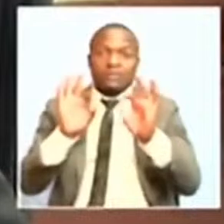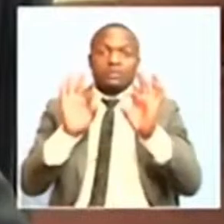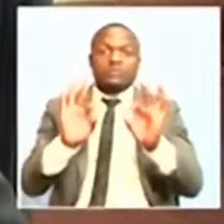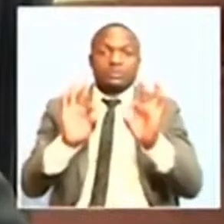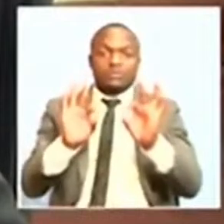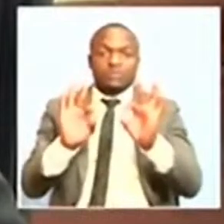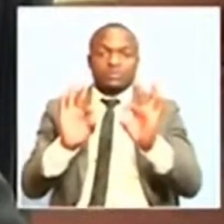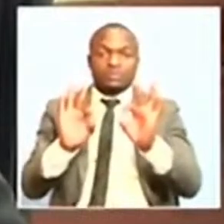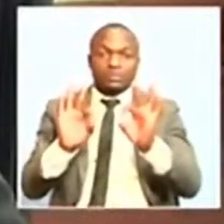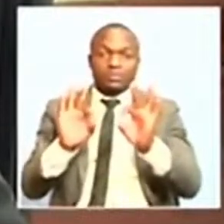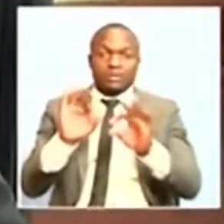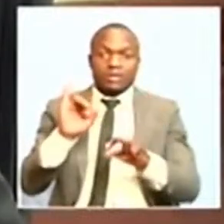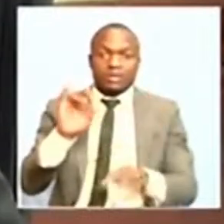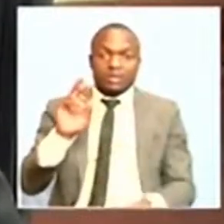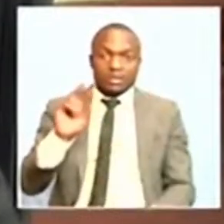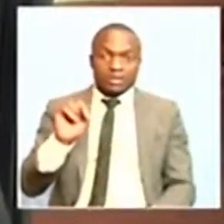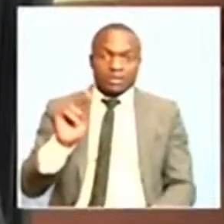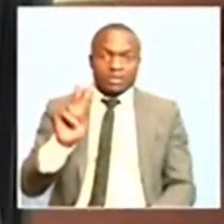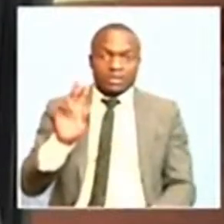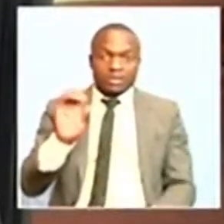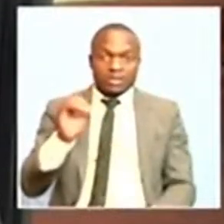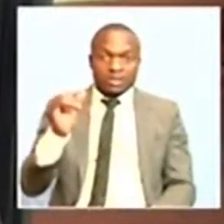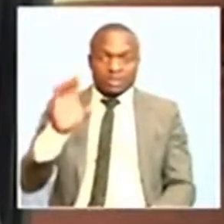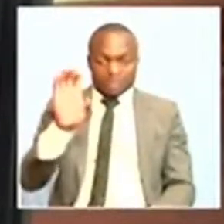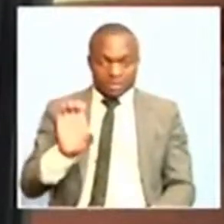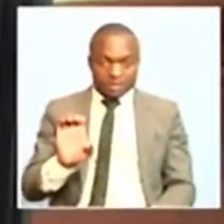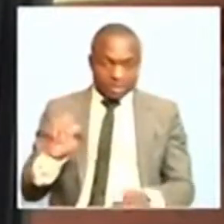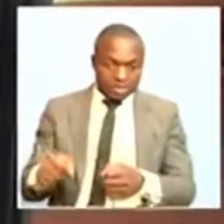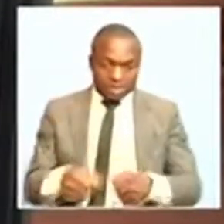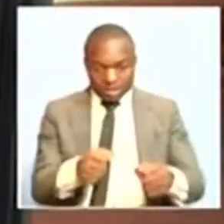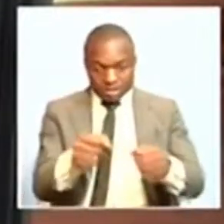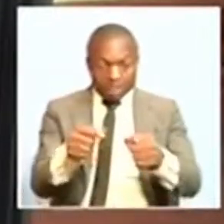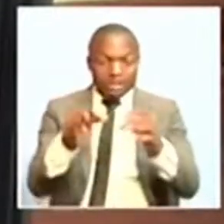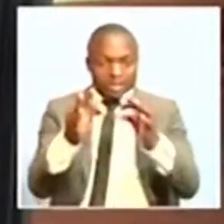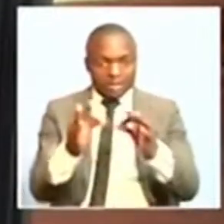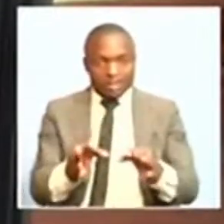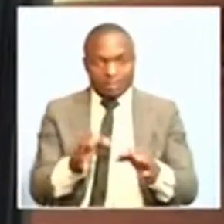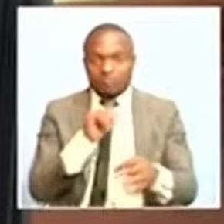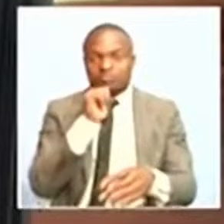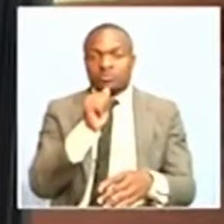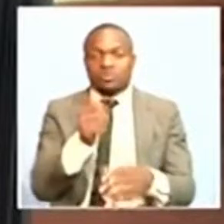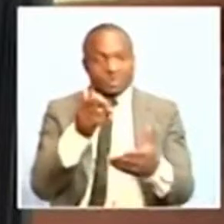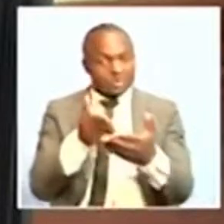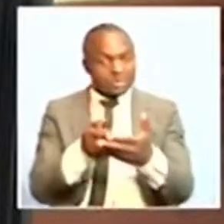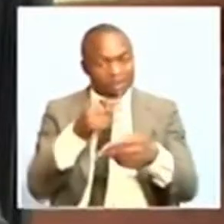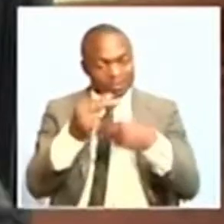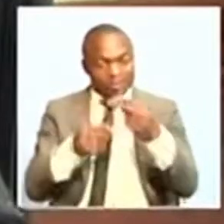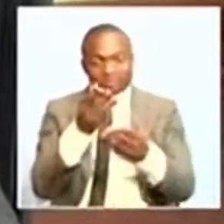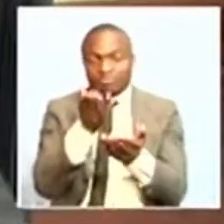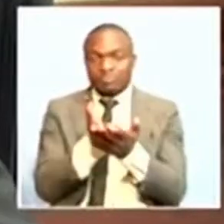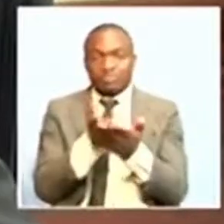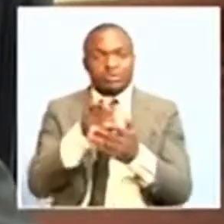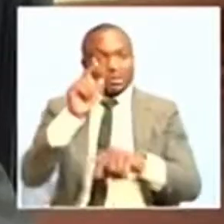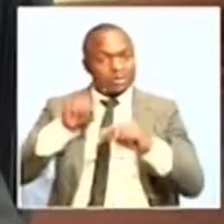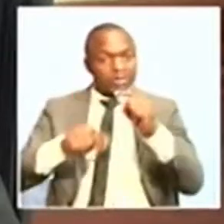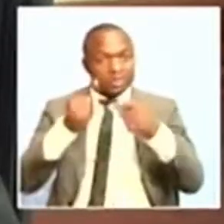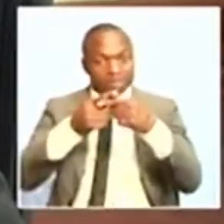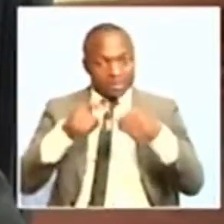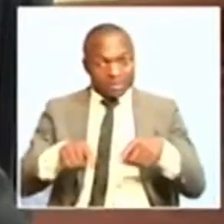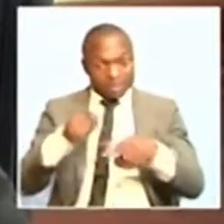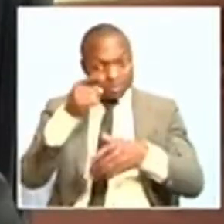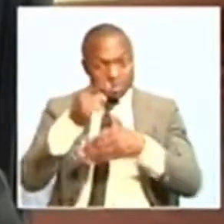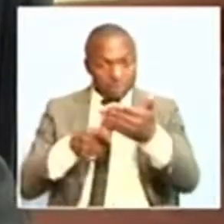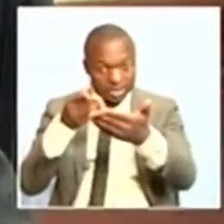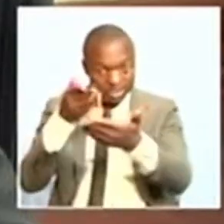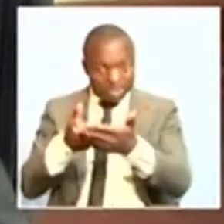invoicing system. So if it is not, then a claim cannot be done. However, what this object seeks to